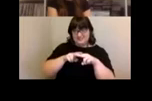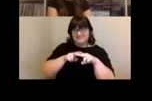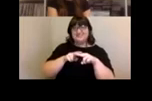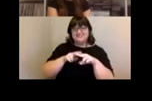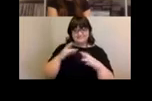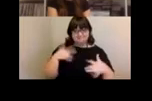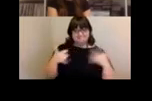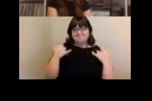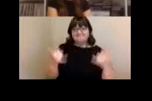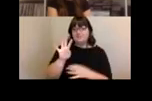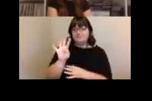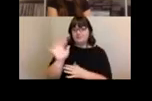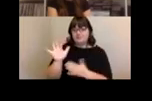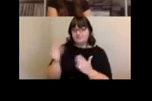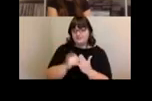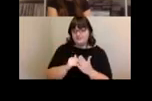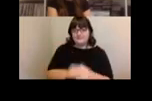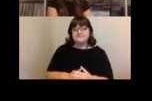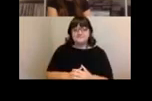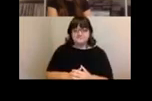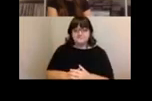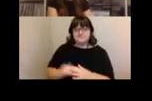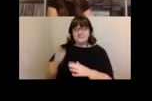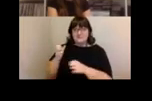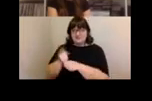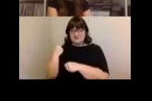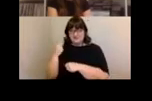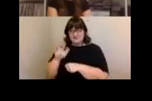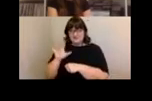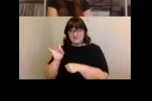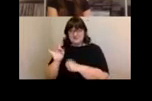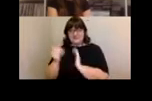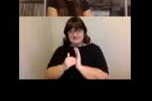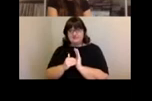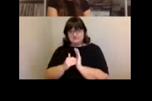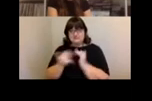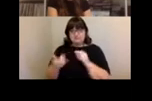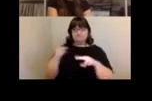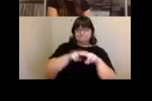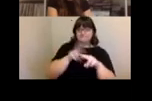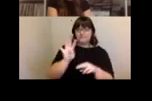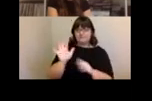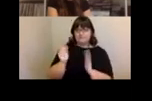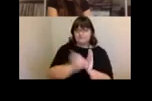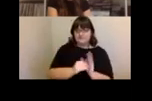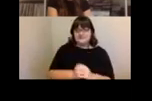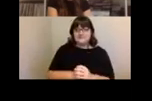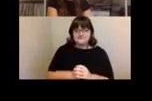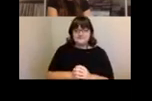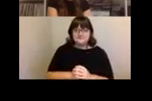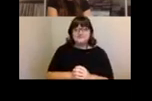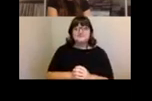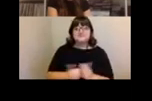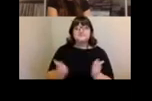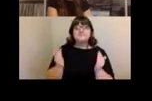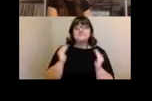now at $45,000, up from $38,000 in the year previous. And we still have project